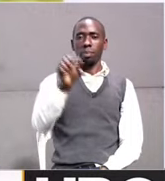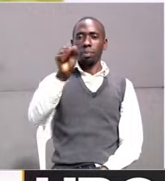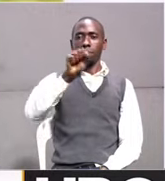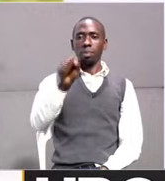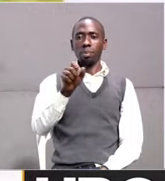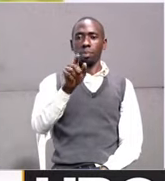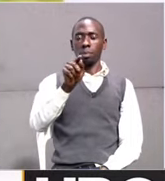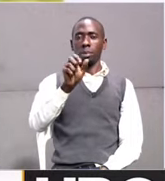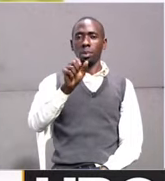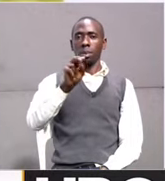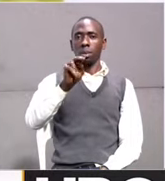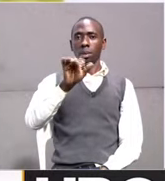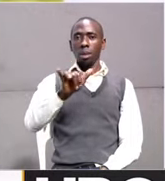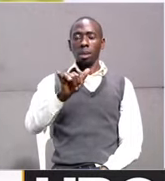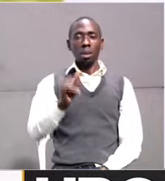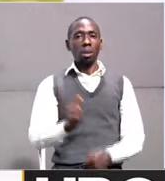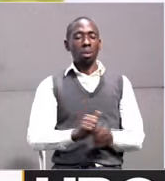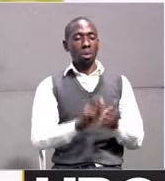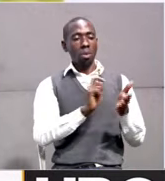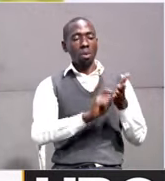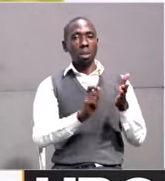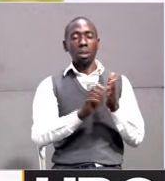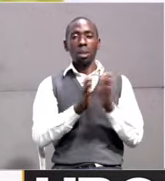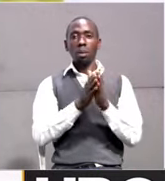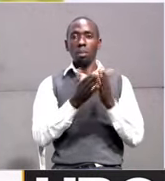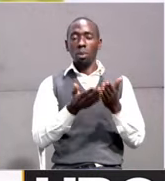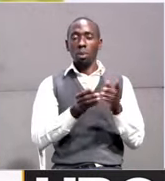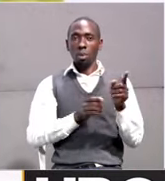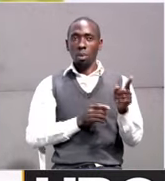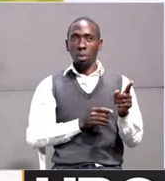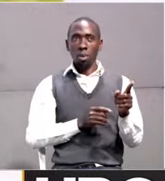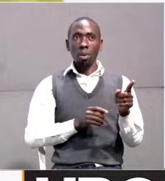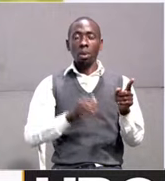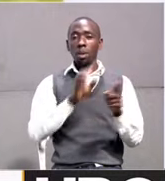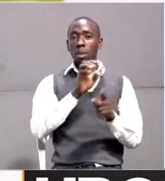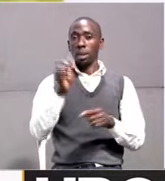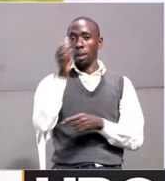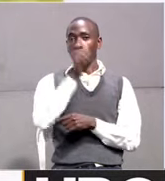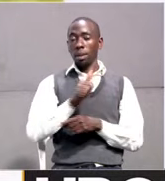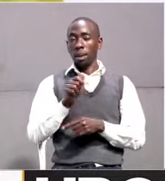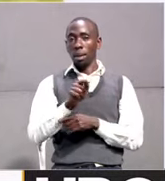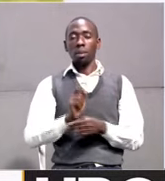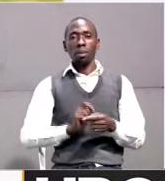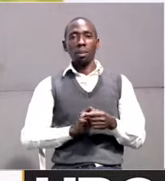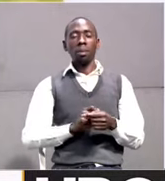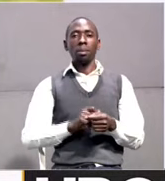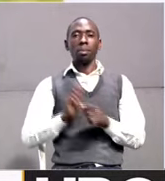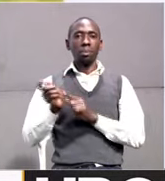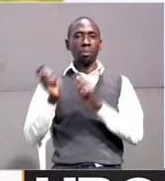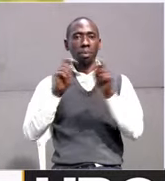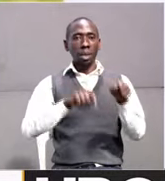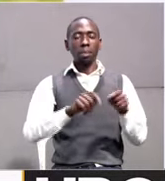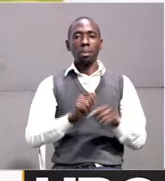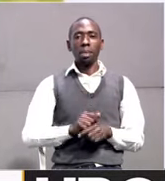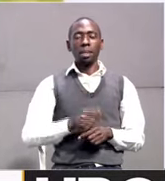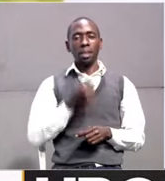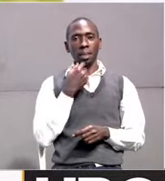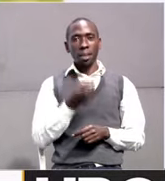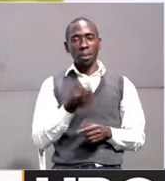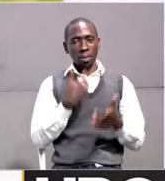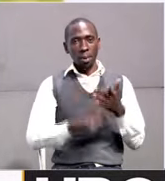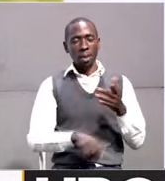writing in the book in Darkest Africa, volume 2 by Henry Stanley, he writes in quotes,